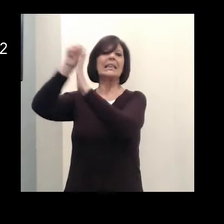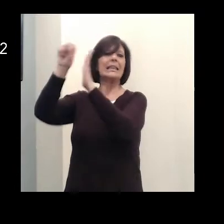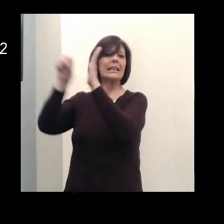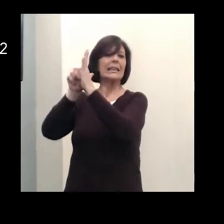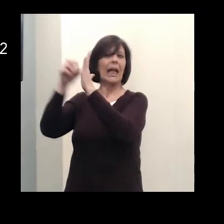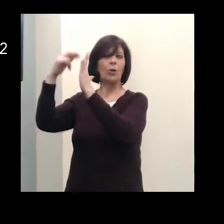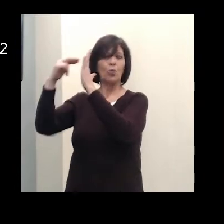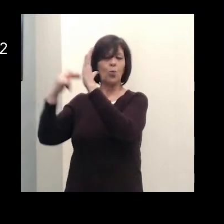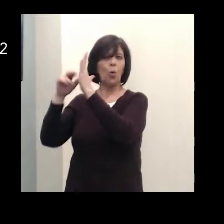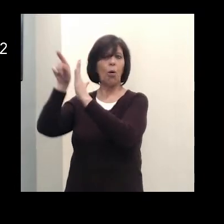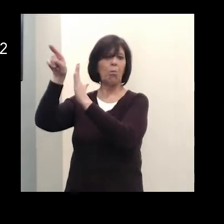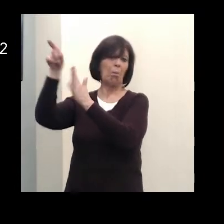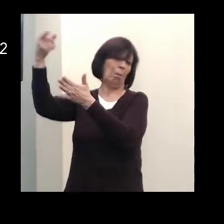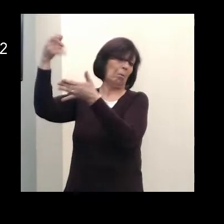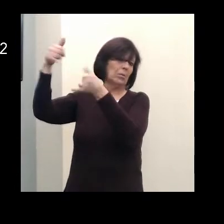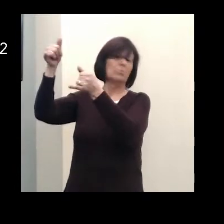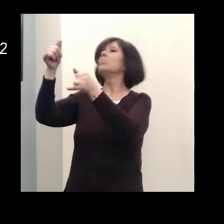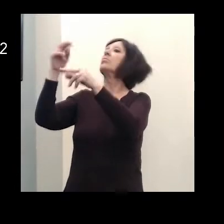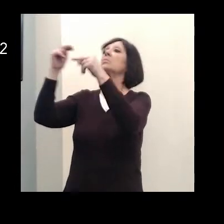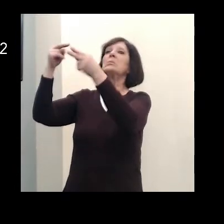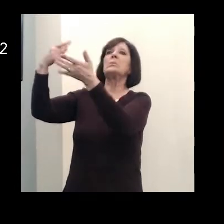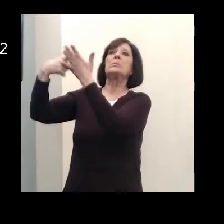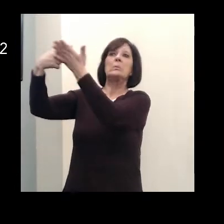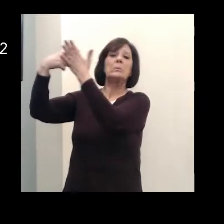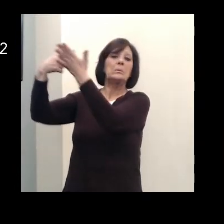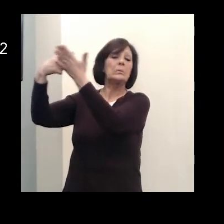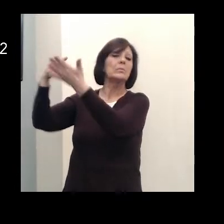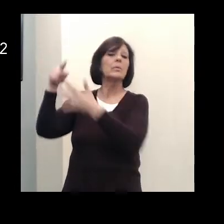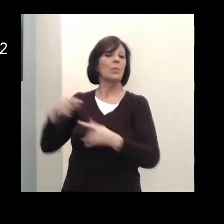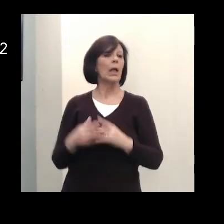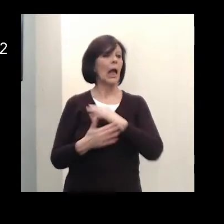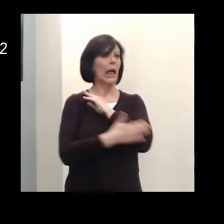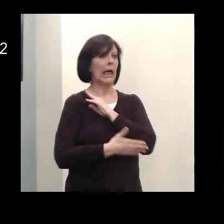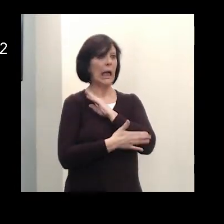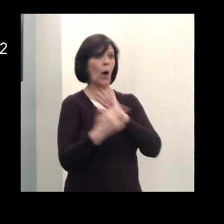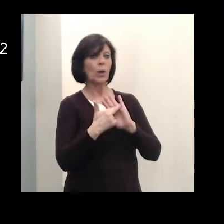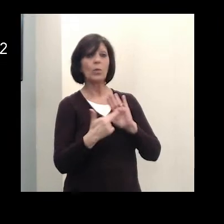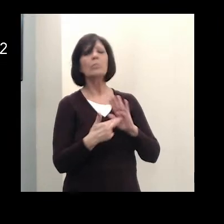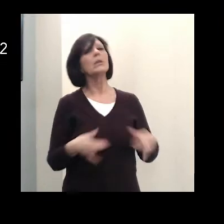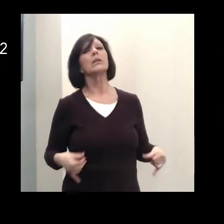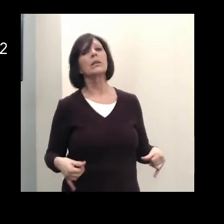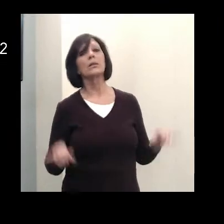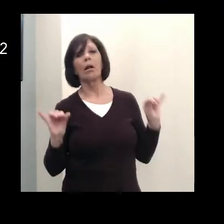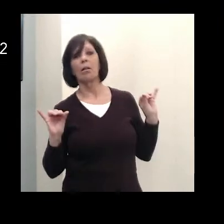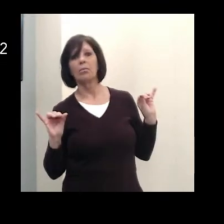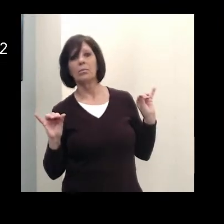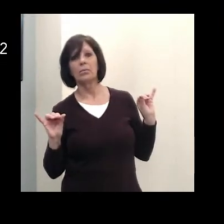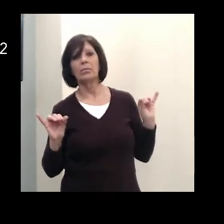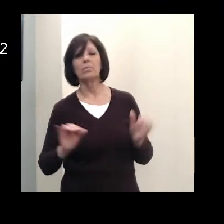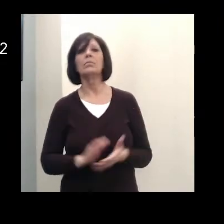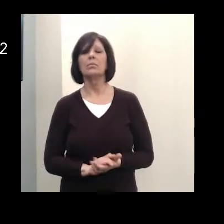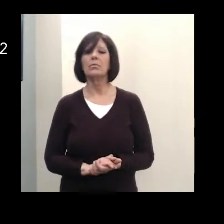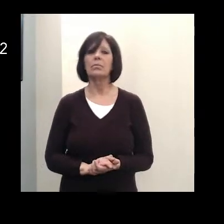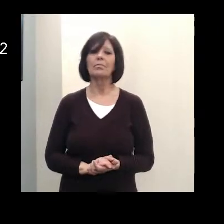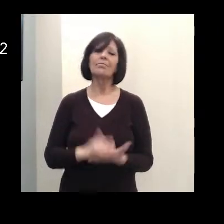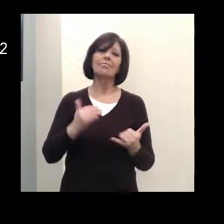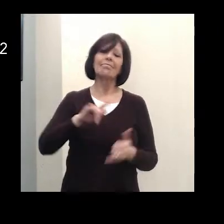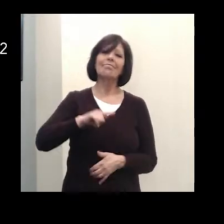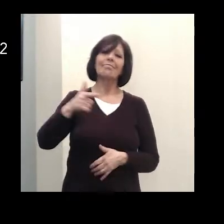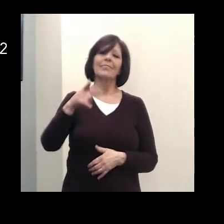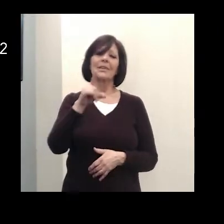being decided in a state court, the county rule is still in effect. And with that, I'm going to turn it over to Dr.